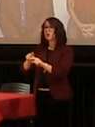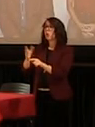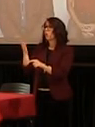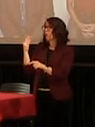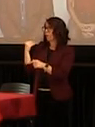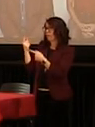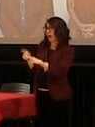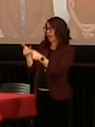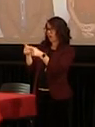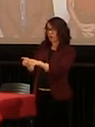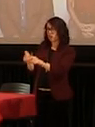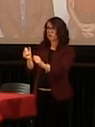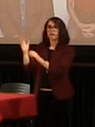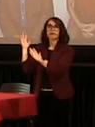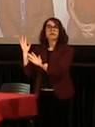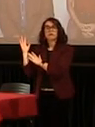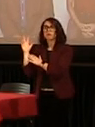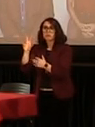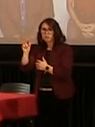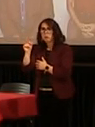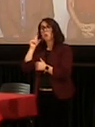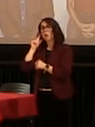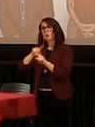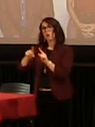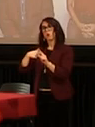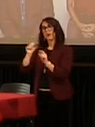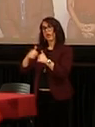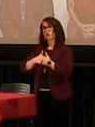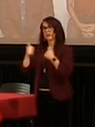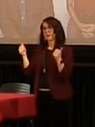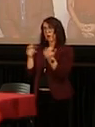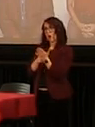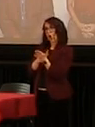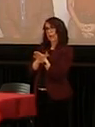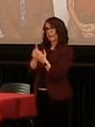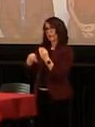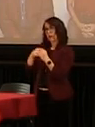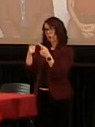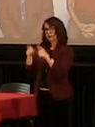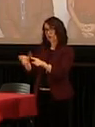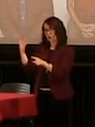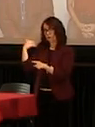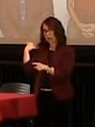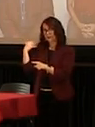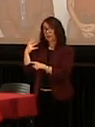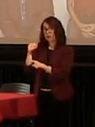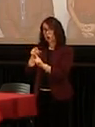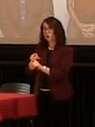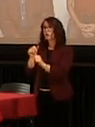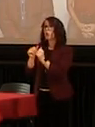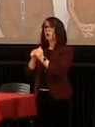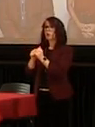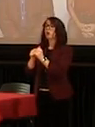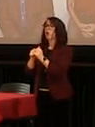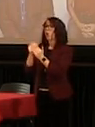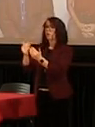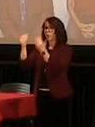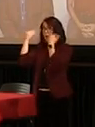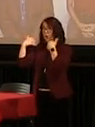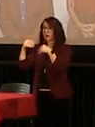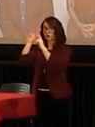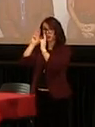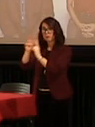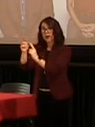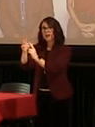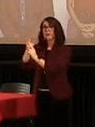can be authentic and honest about the transgressions of the past and genuinely, with overwhelming respect and empathy,